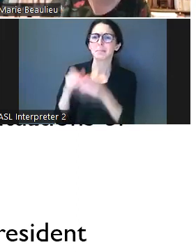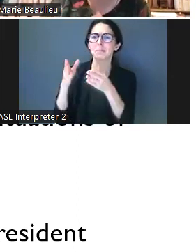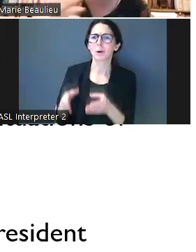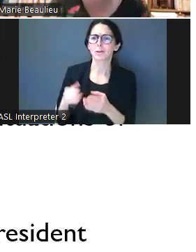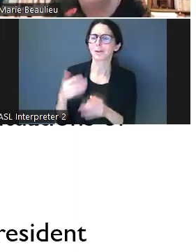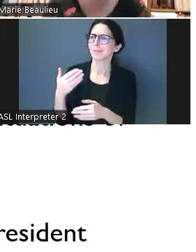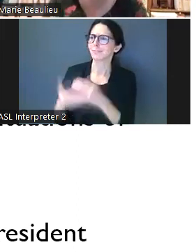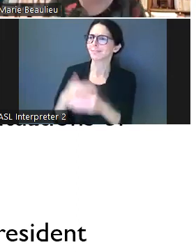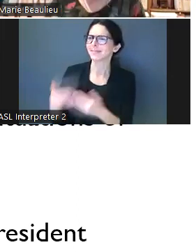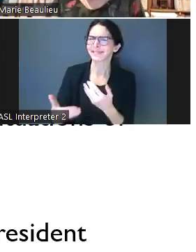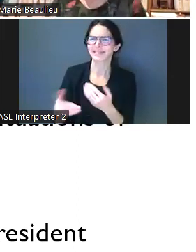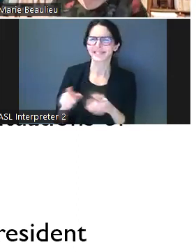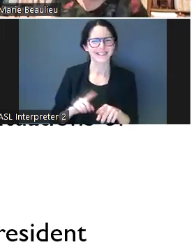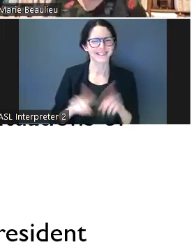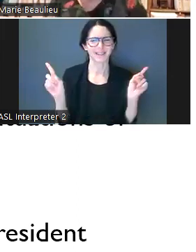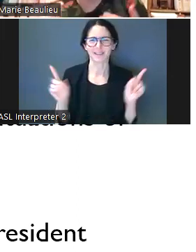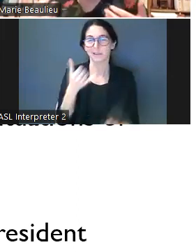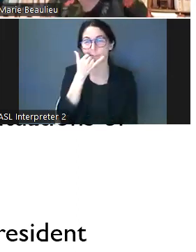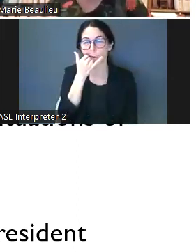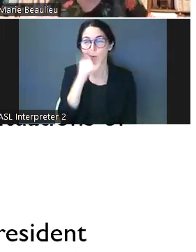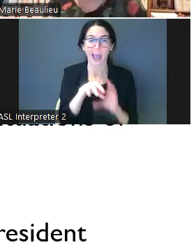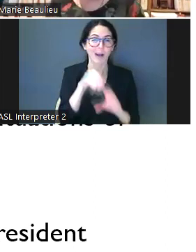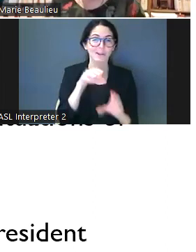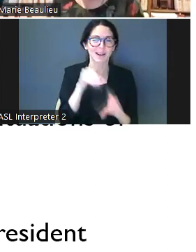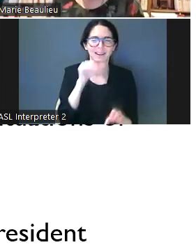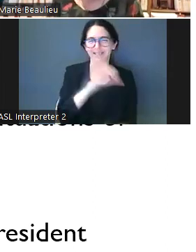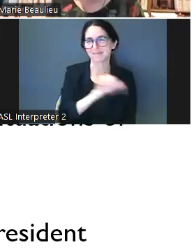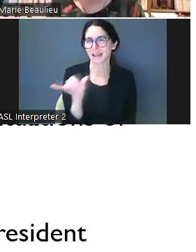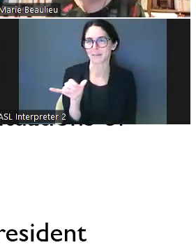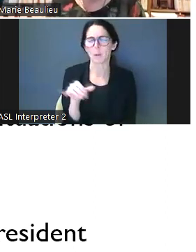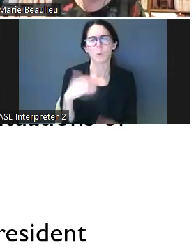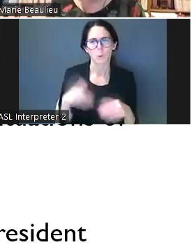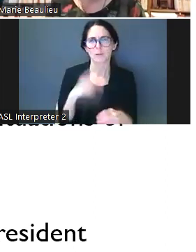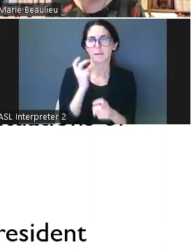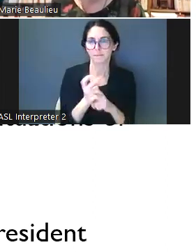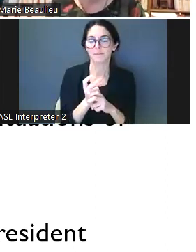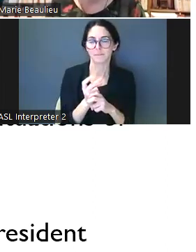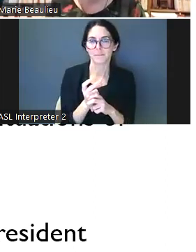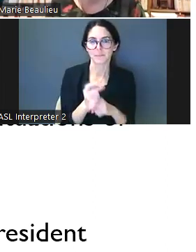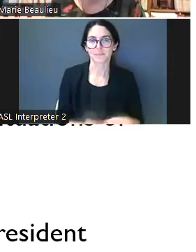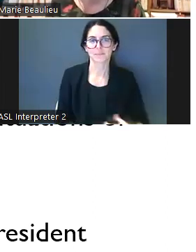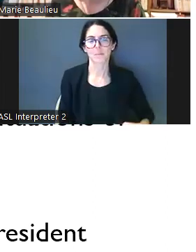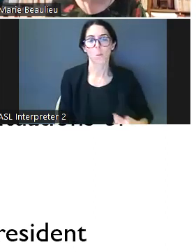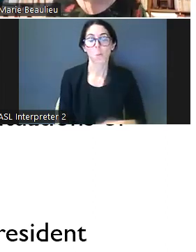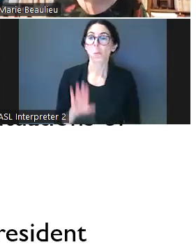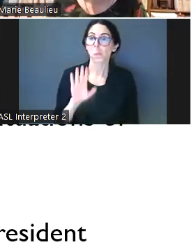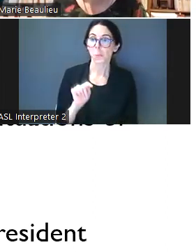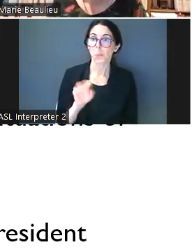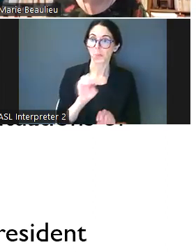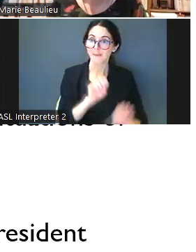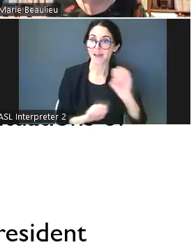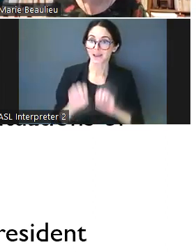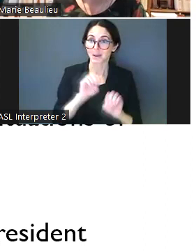done outside. So it's been really demanding. So, but the evaluation helped us